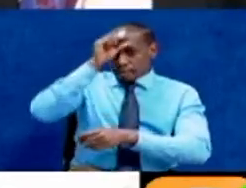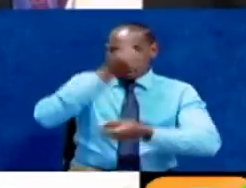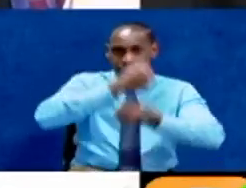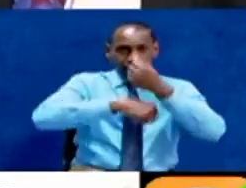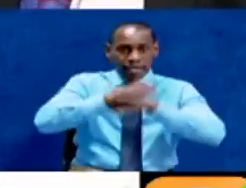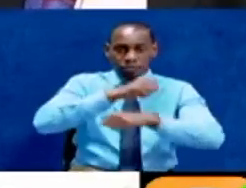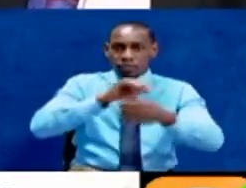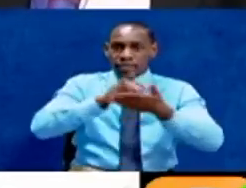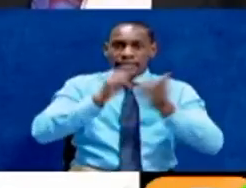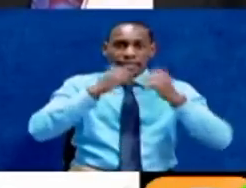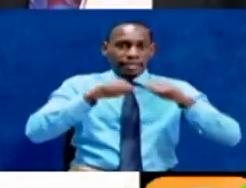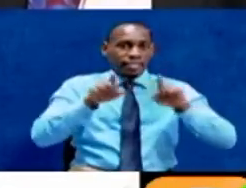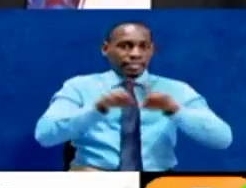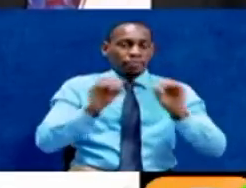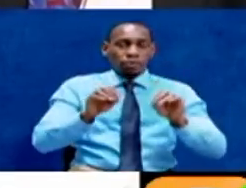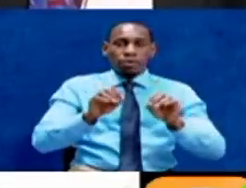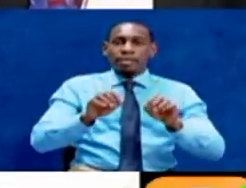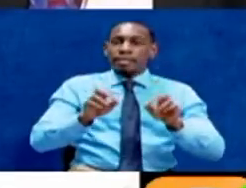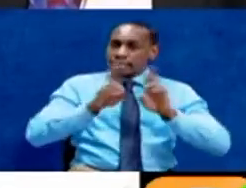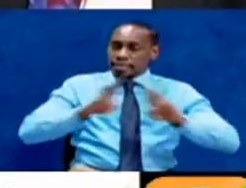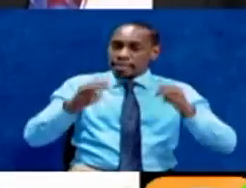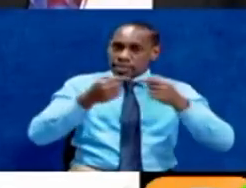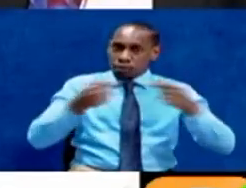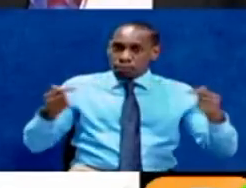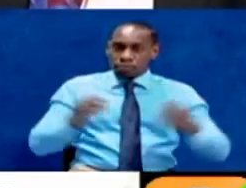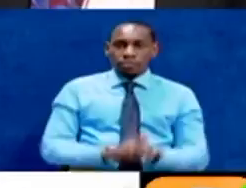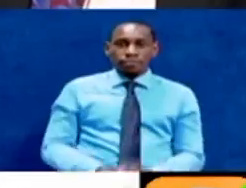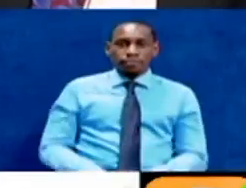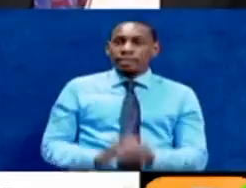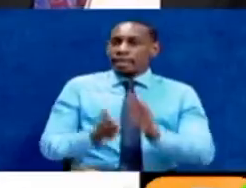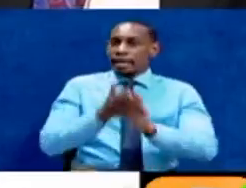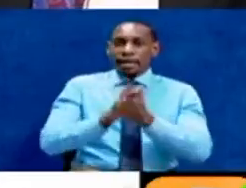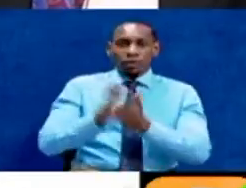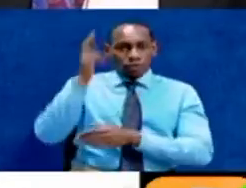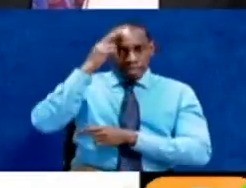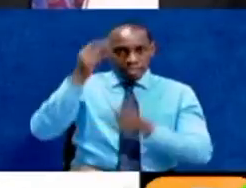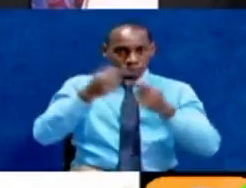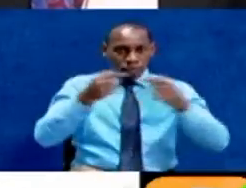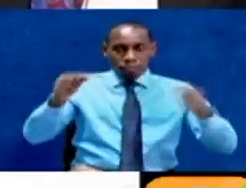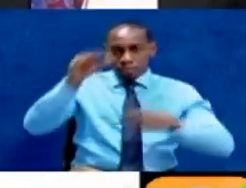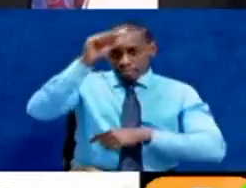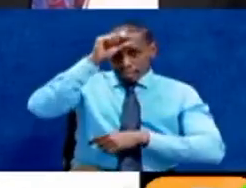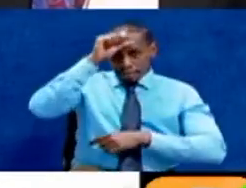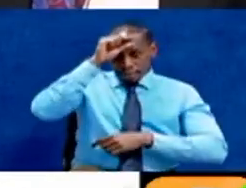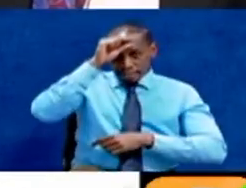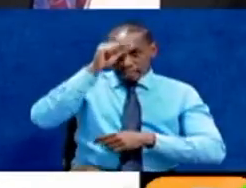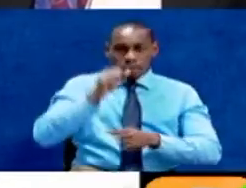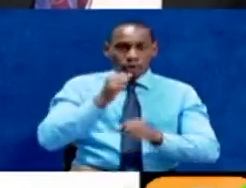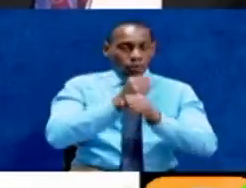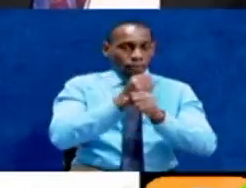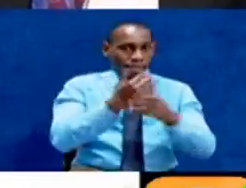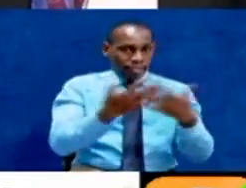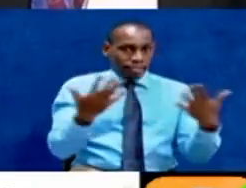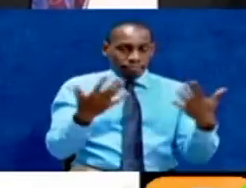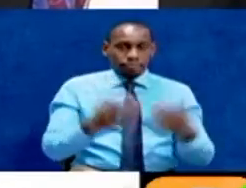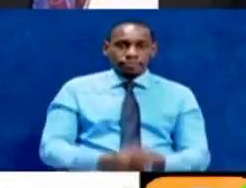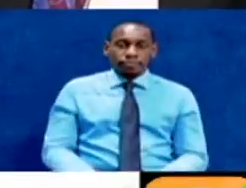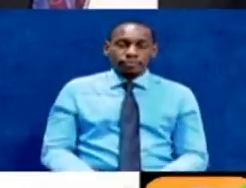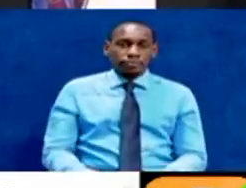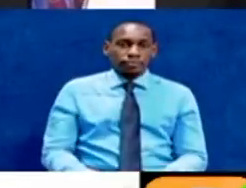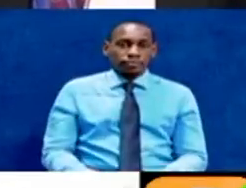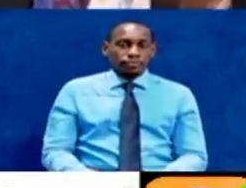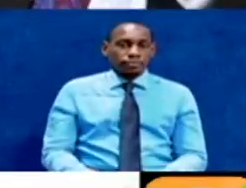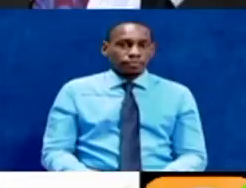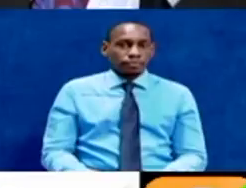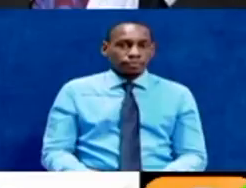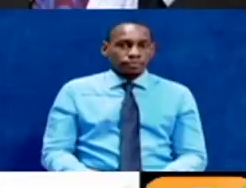I don't agree with, you can be sure I will oppose it. I haven't had a reason to oppose anything that the government has done. And I can't oppose government for the sake of opposing it.